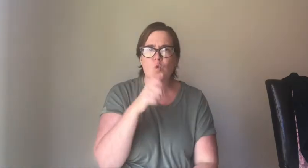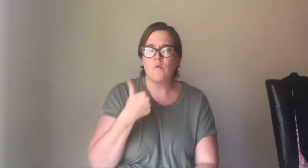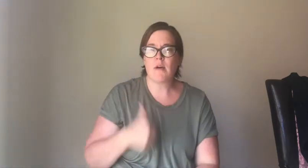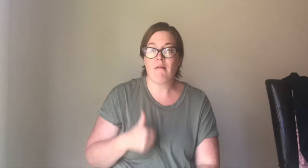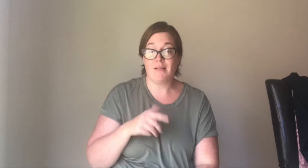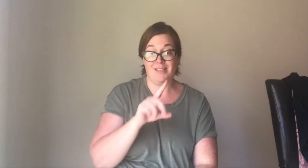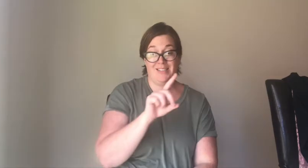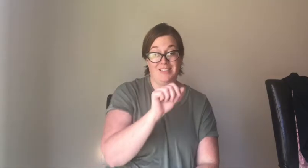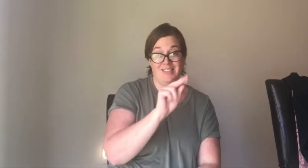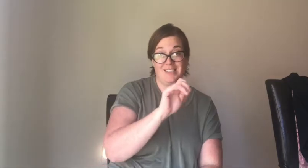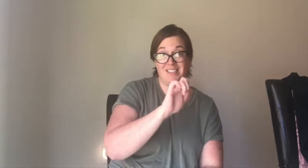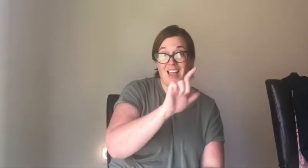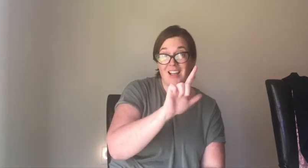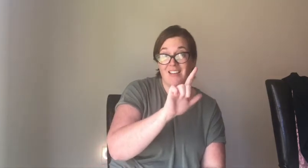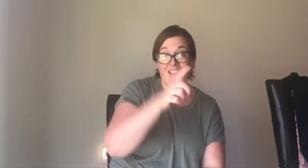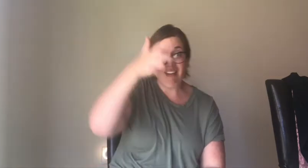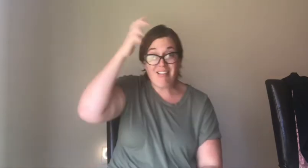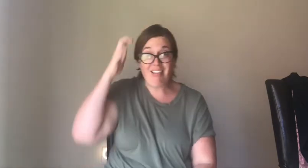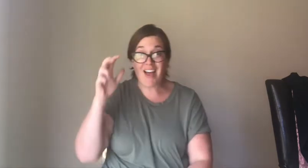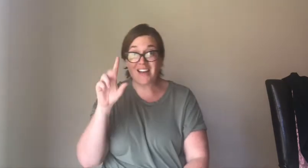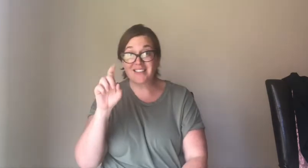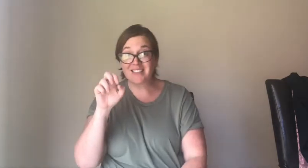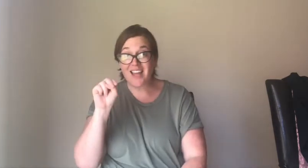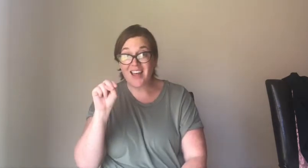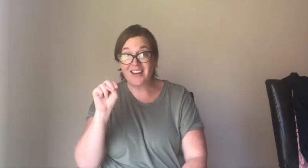him, to save his life.